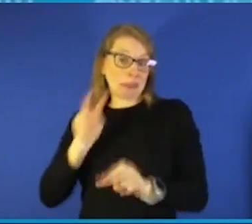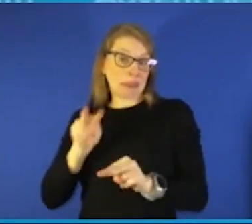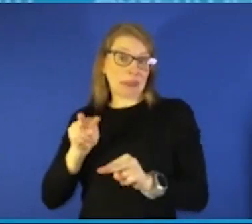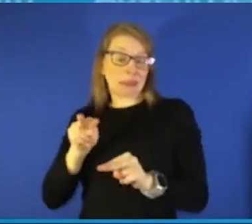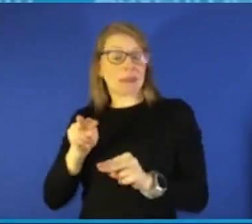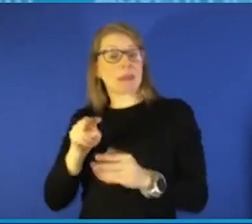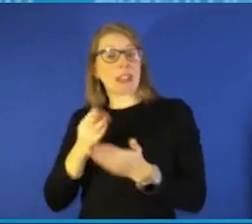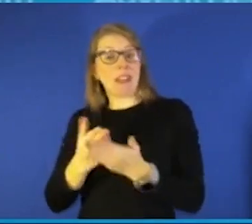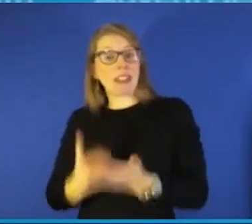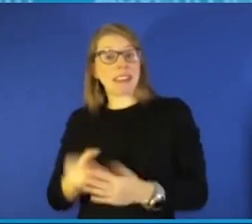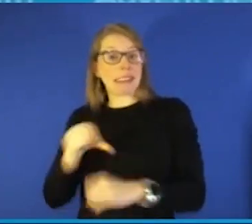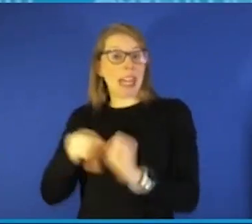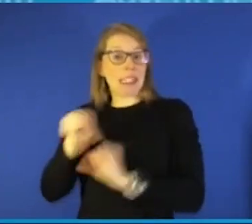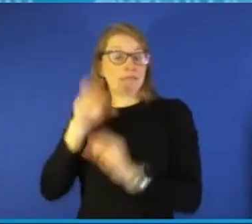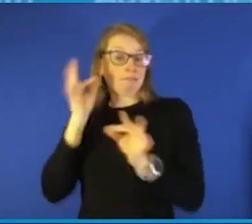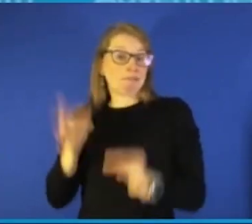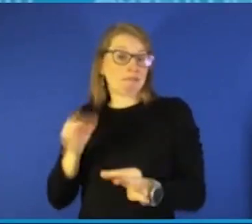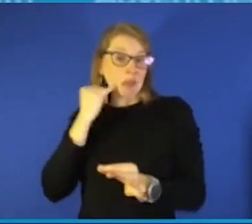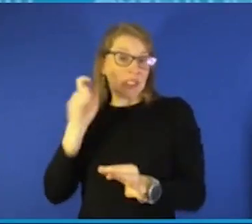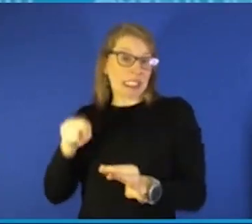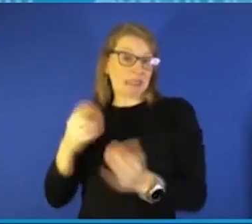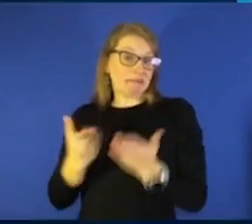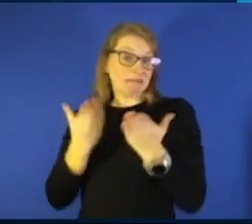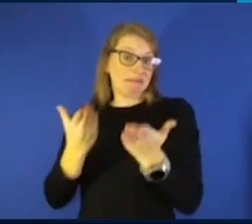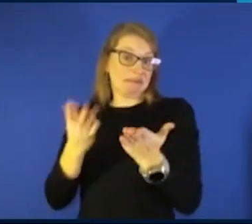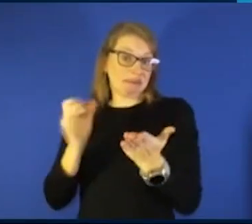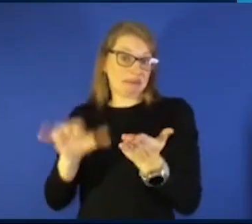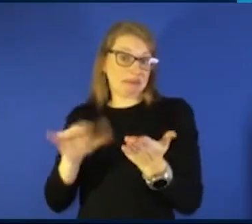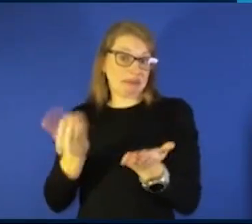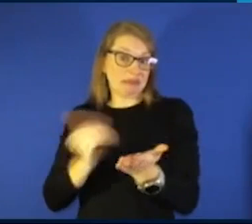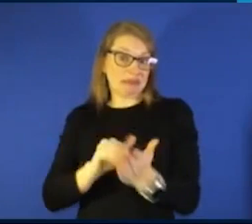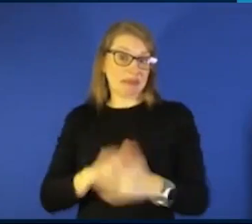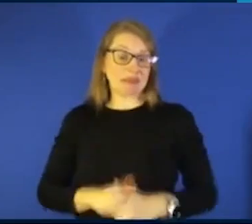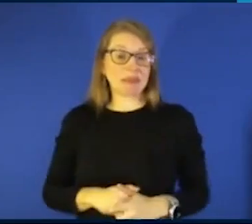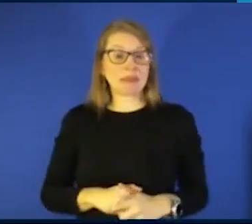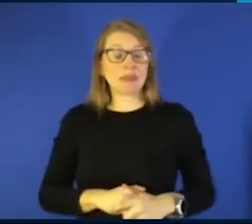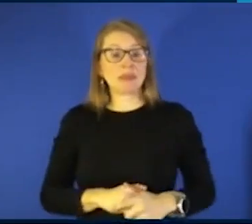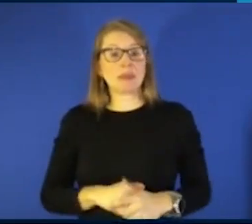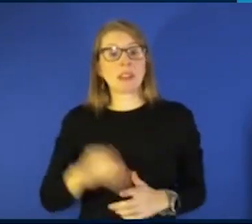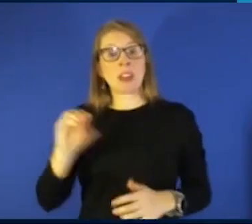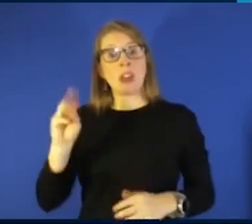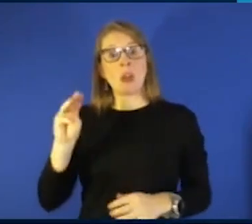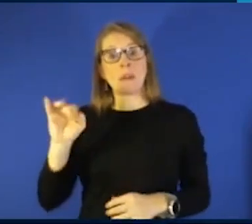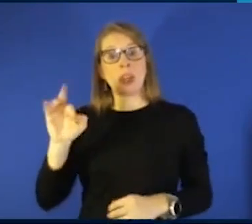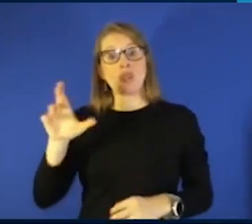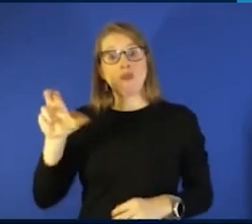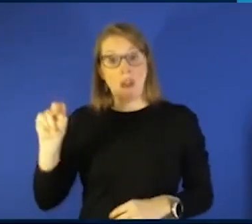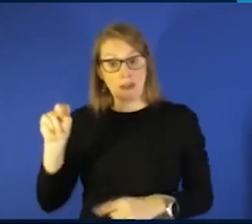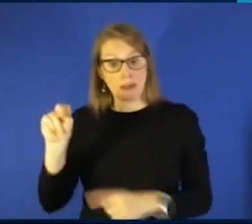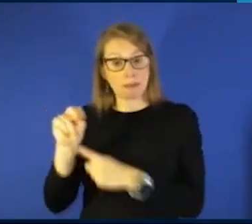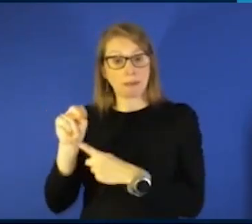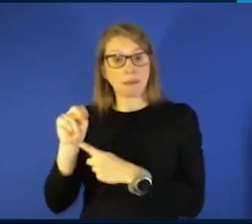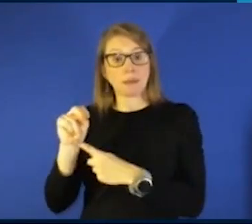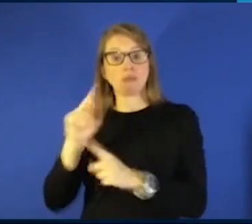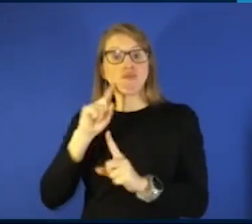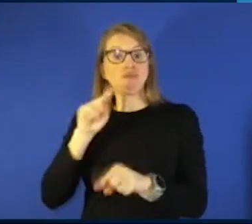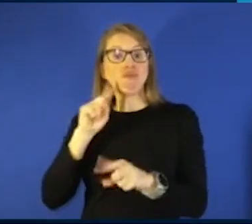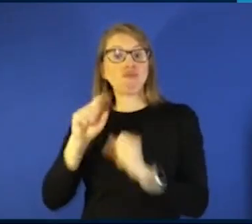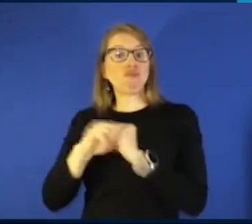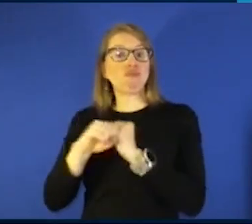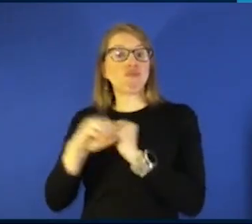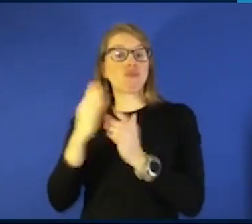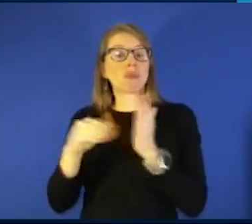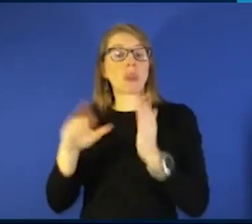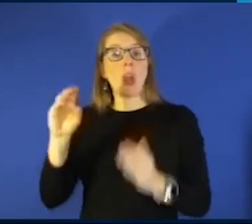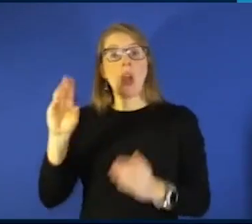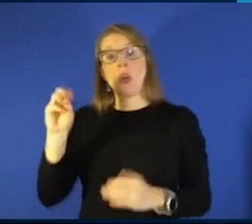science and determine whether or not we need to. When it comes to Omicron, there have been reports, Dr. Hawkinson, that Omicron has been